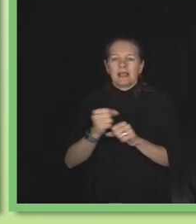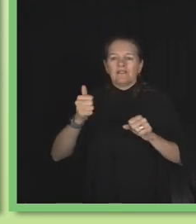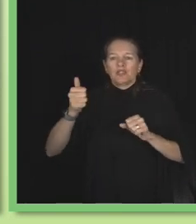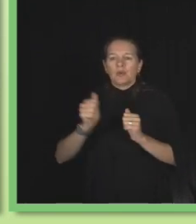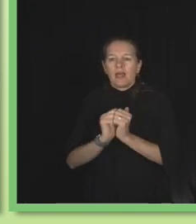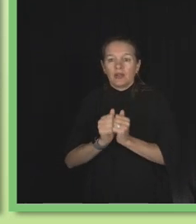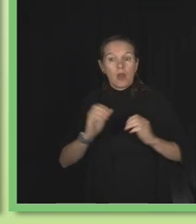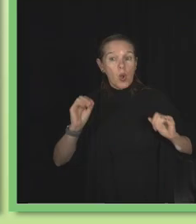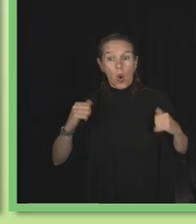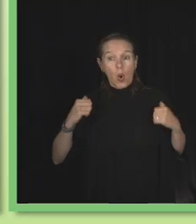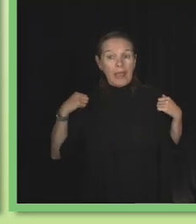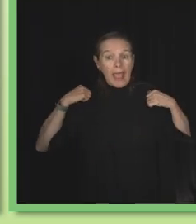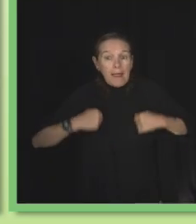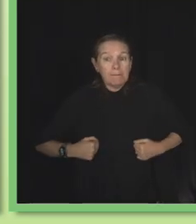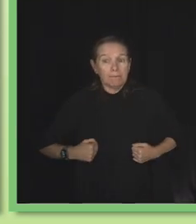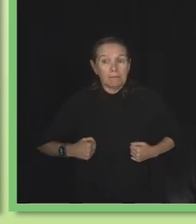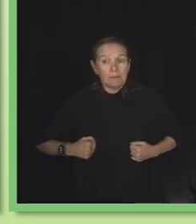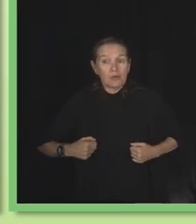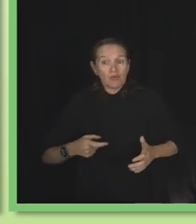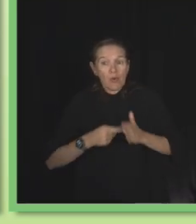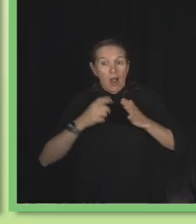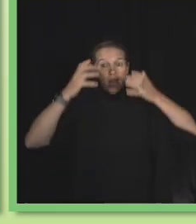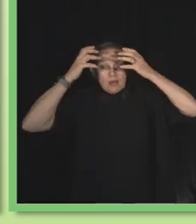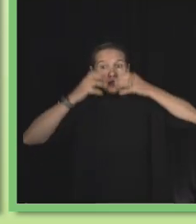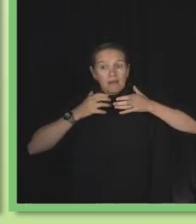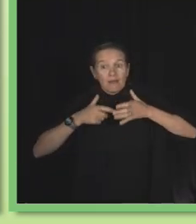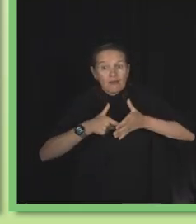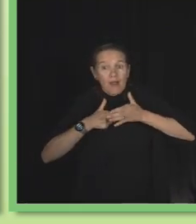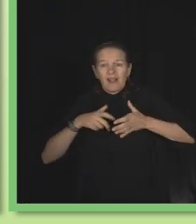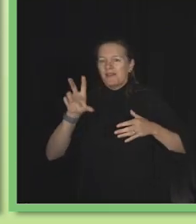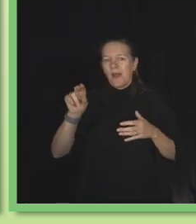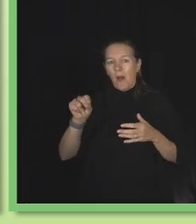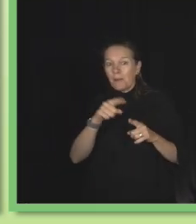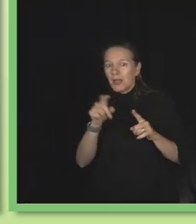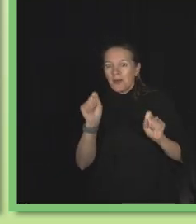cape required? No cape required, but you may need this.